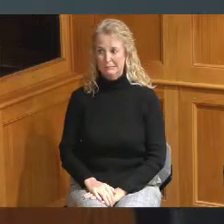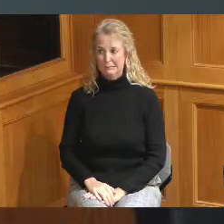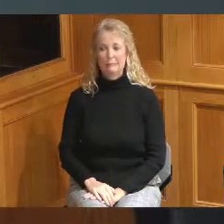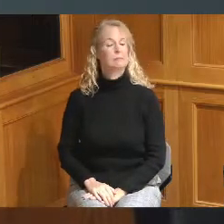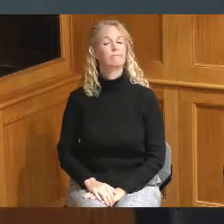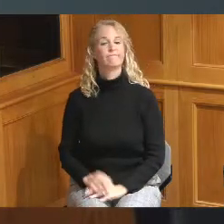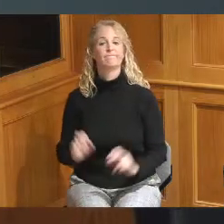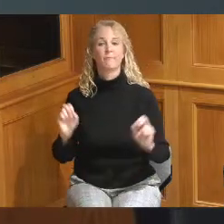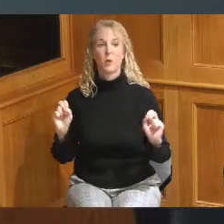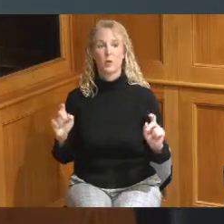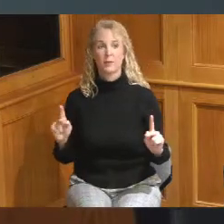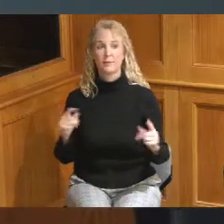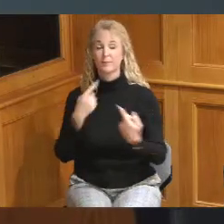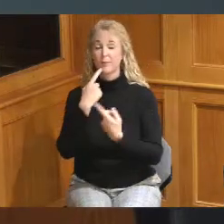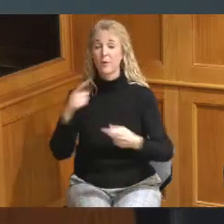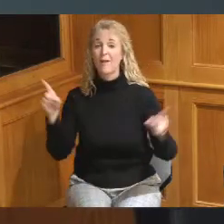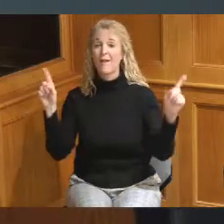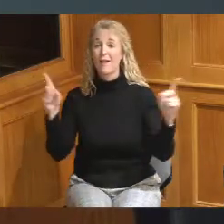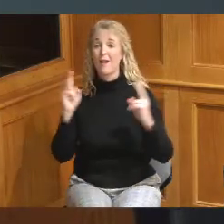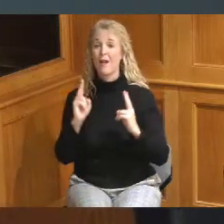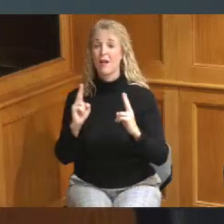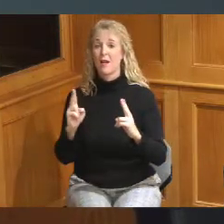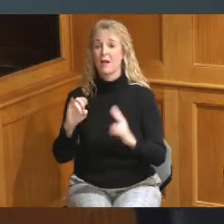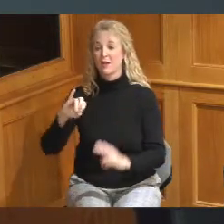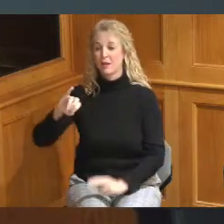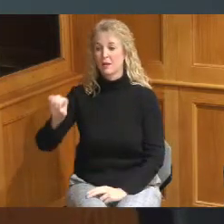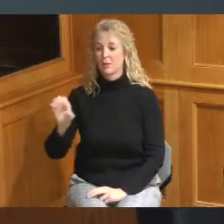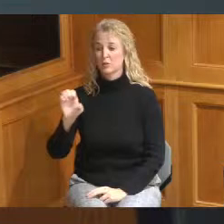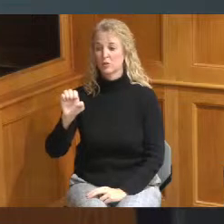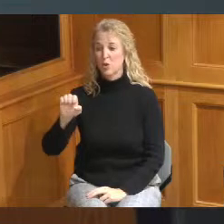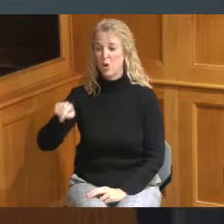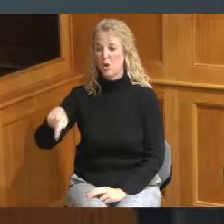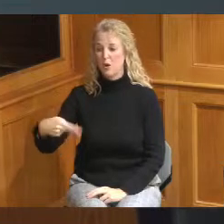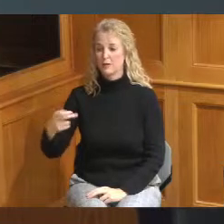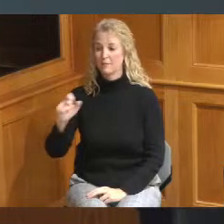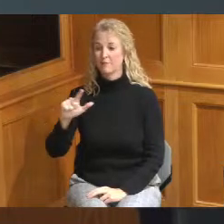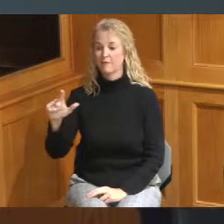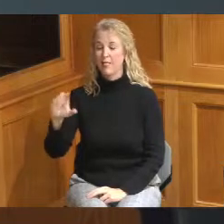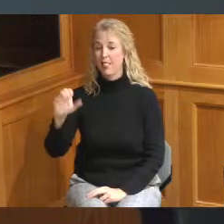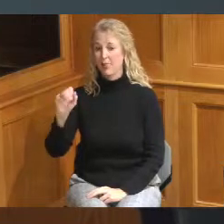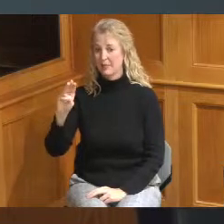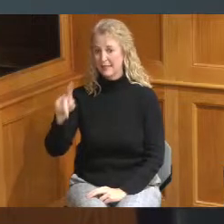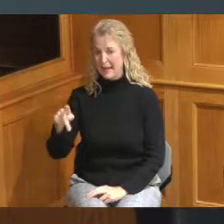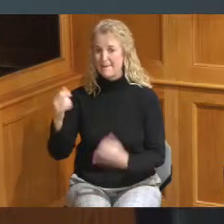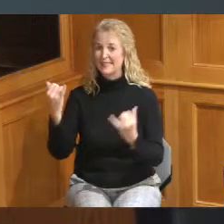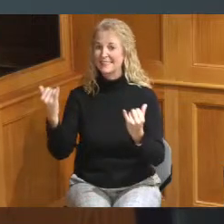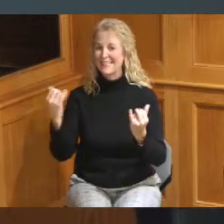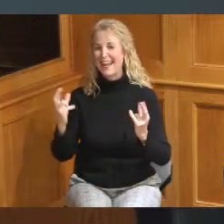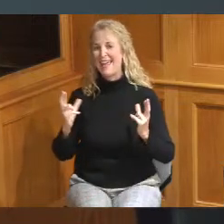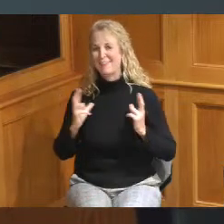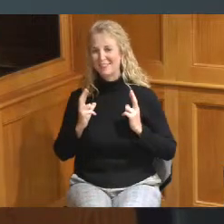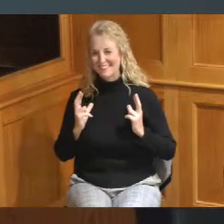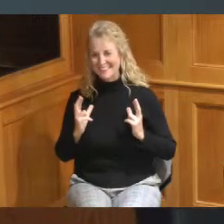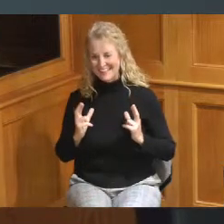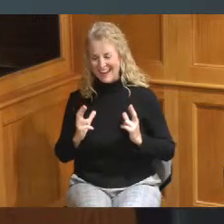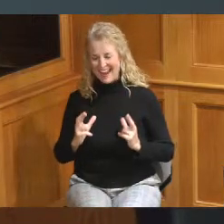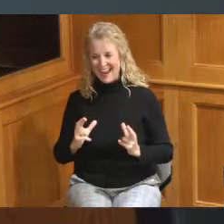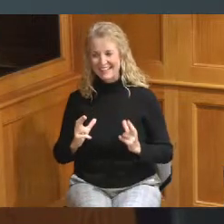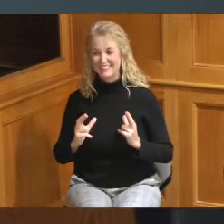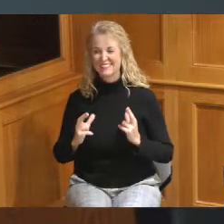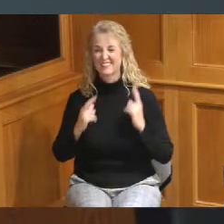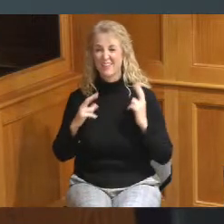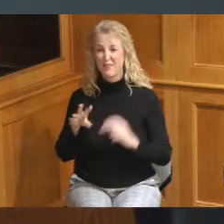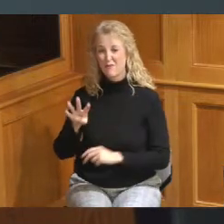Okay. Proclamation honoring Joe Feldkamp upon his retirement in Hamilton County. Whereas after